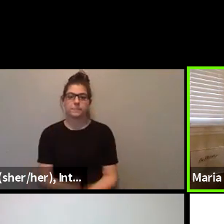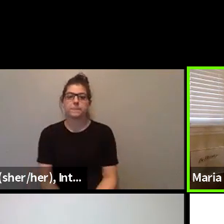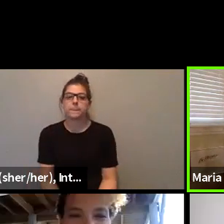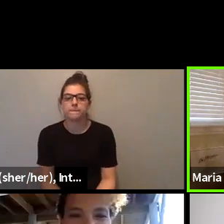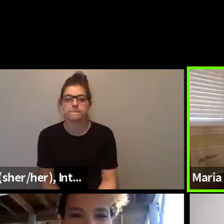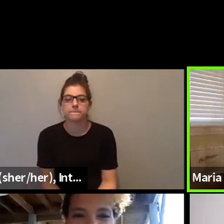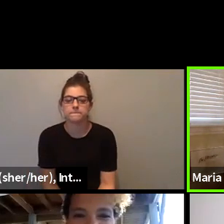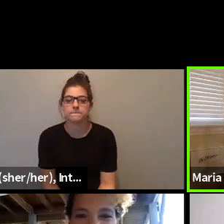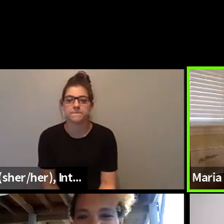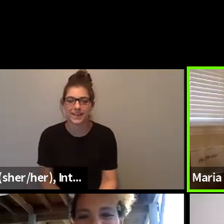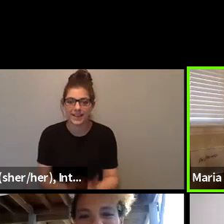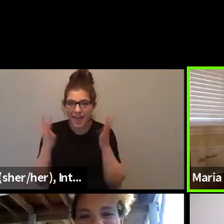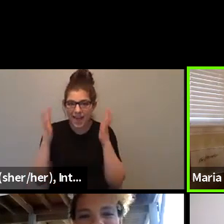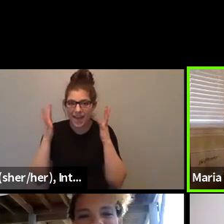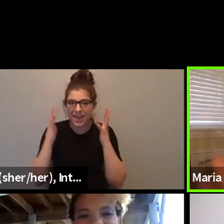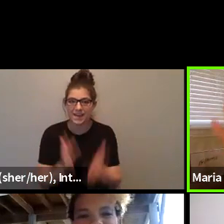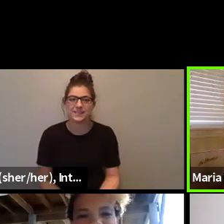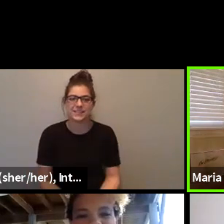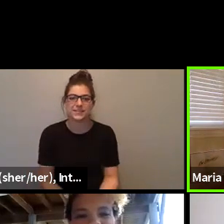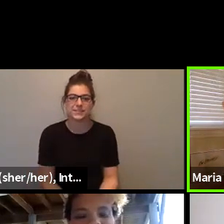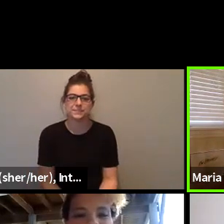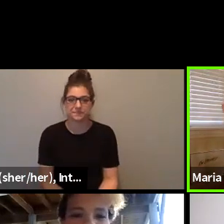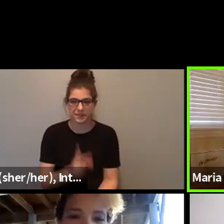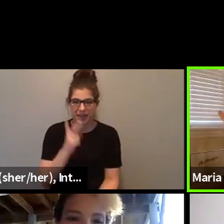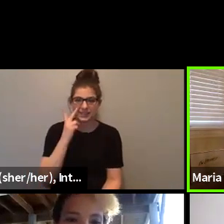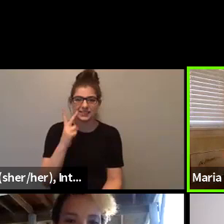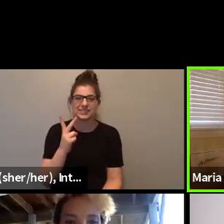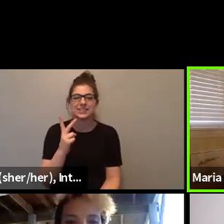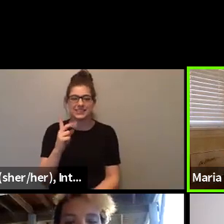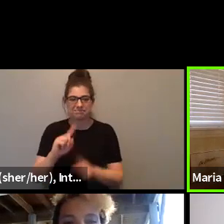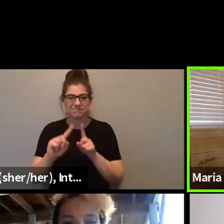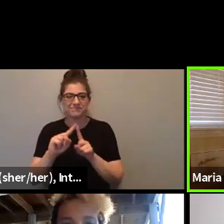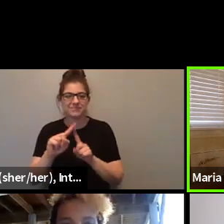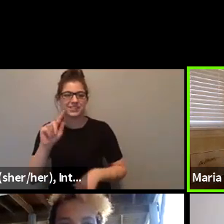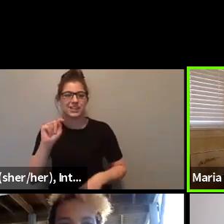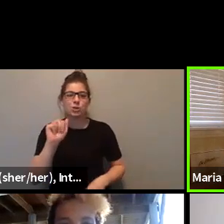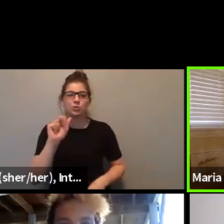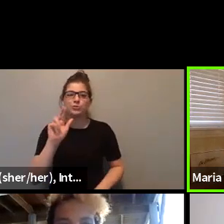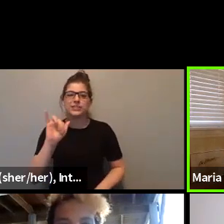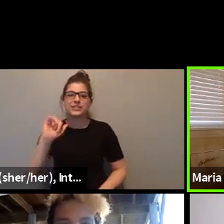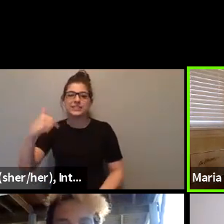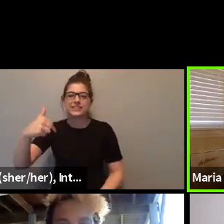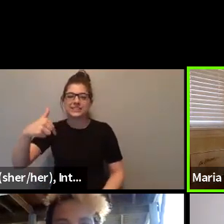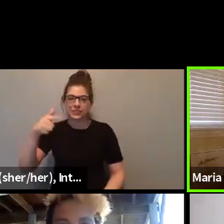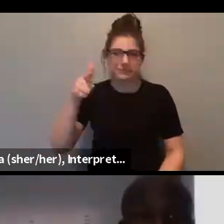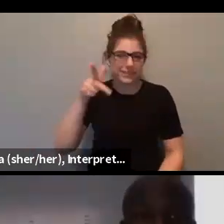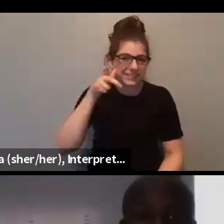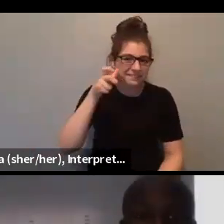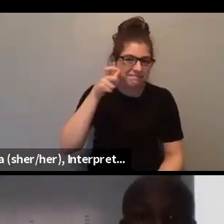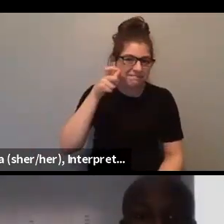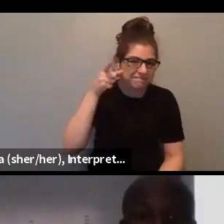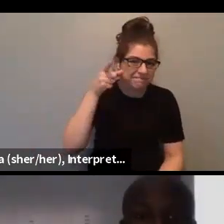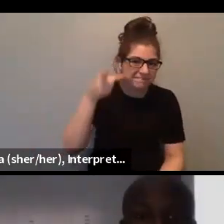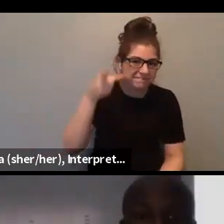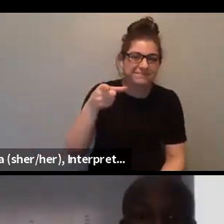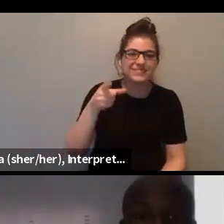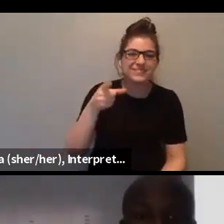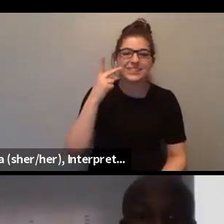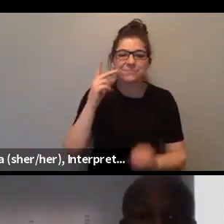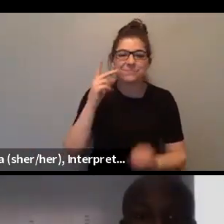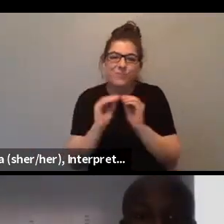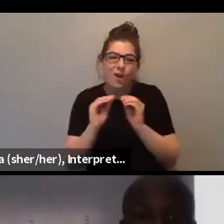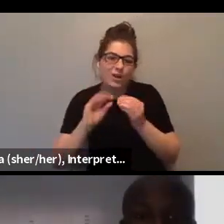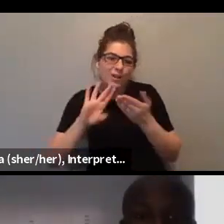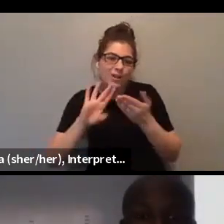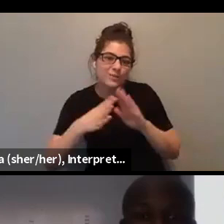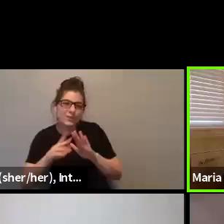Yay. I see Tariq. Hey, Tariq. You've been listening in. We'll start to see more of our community that's been listening in